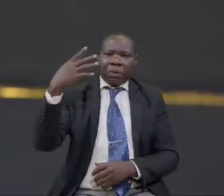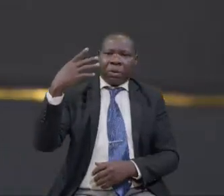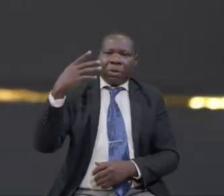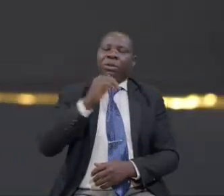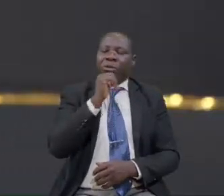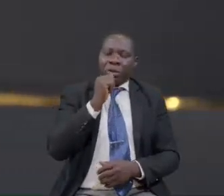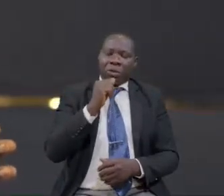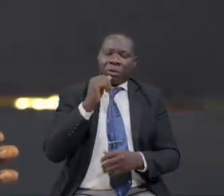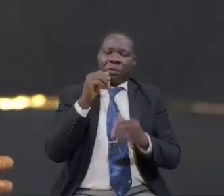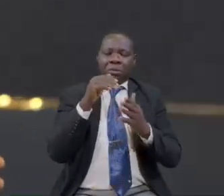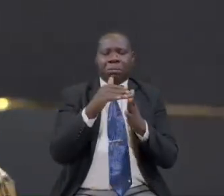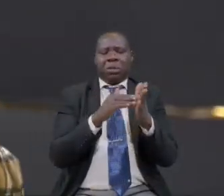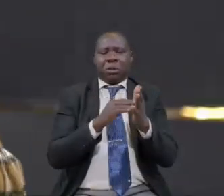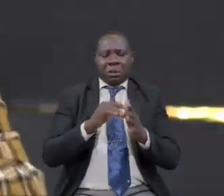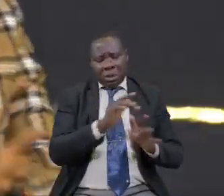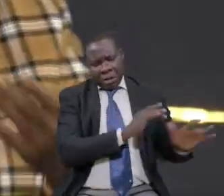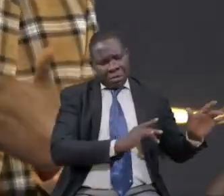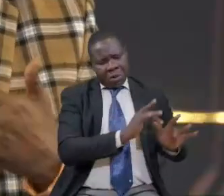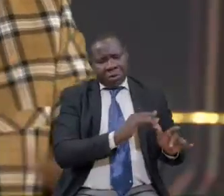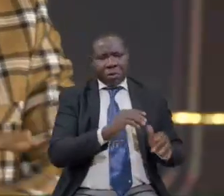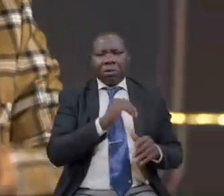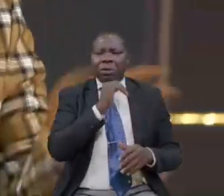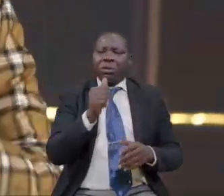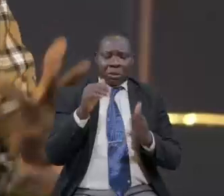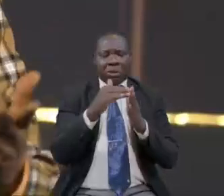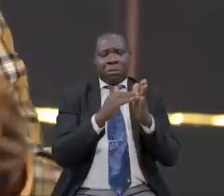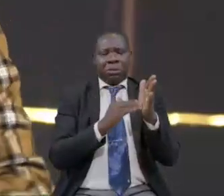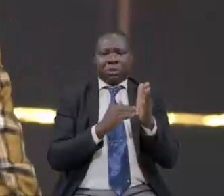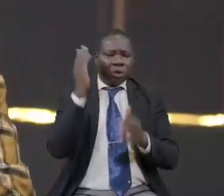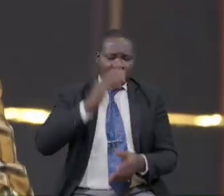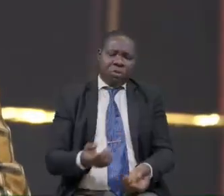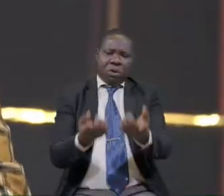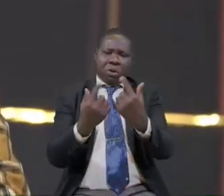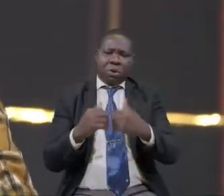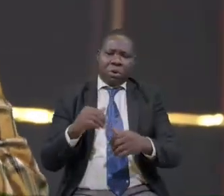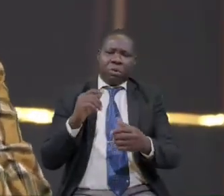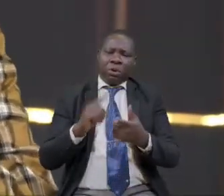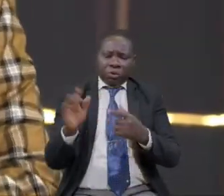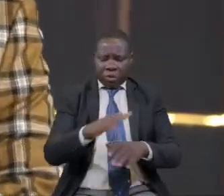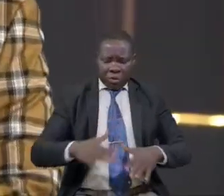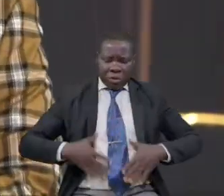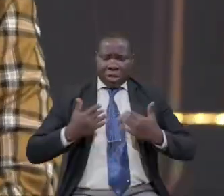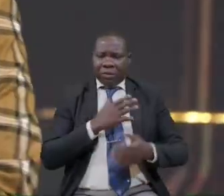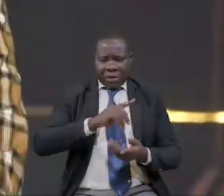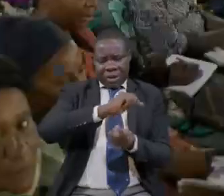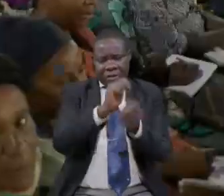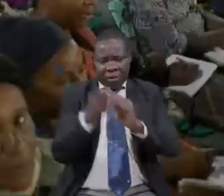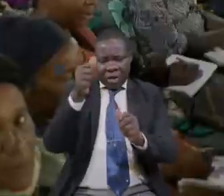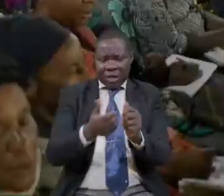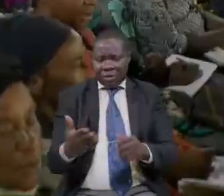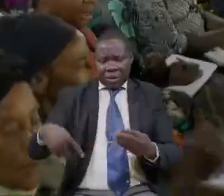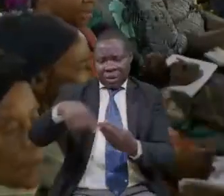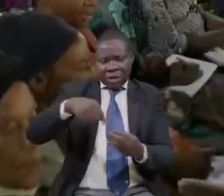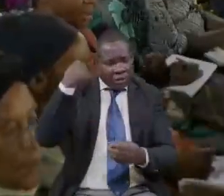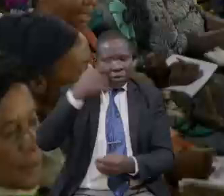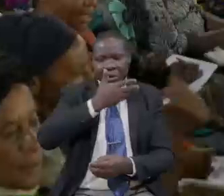mercy untold will come in your life and turn everything around for the better in Jesus'